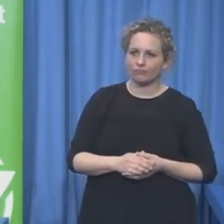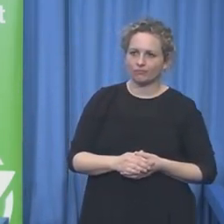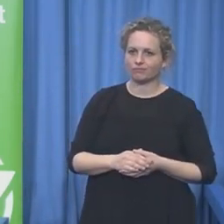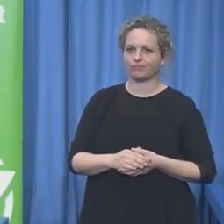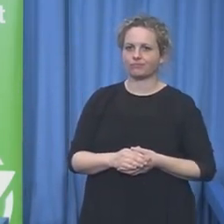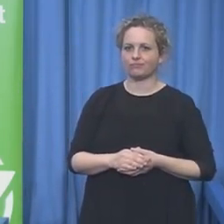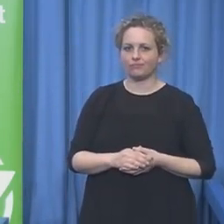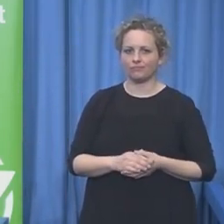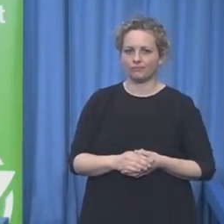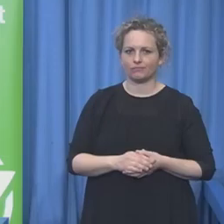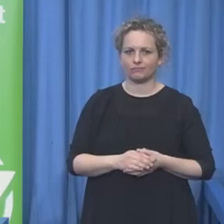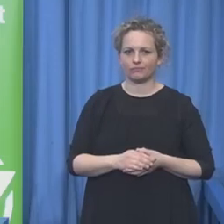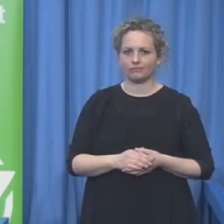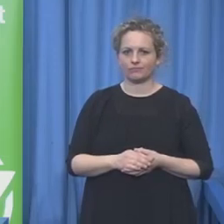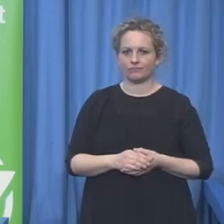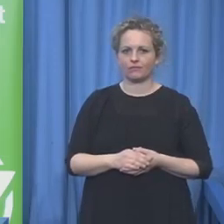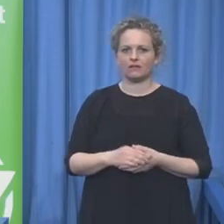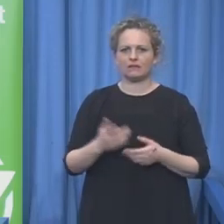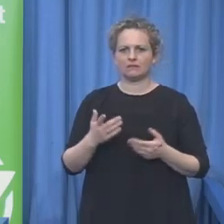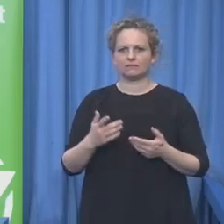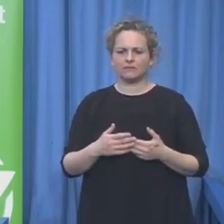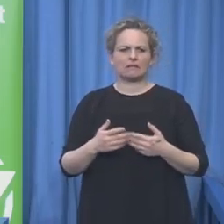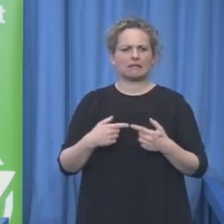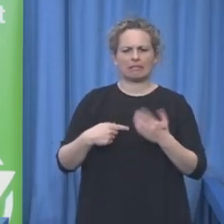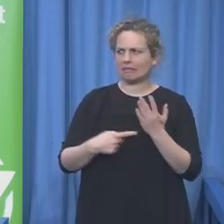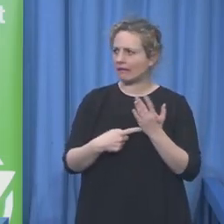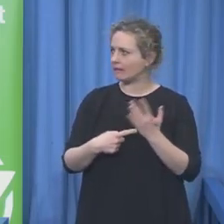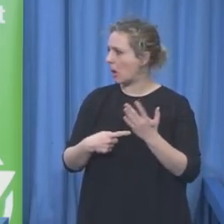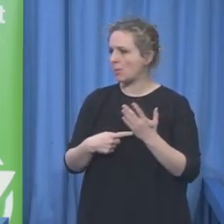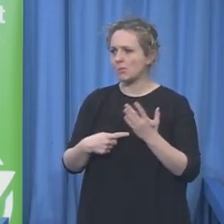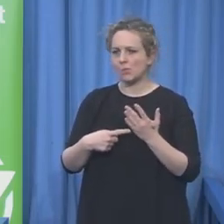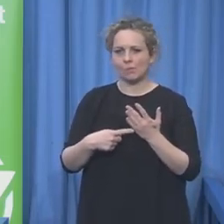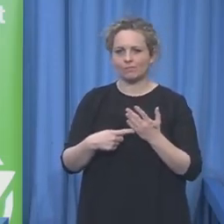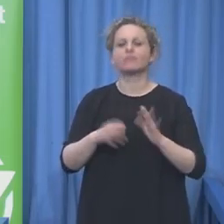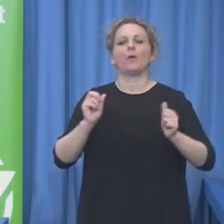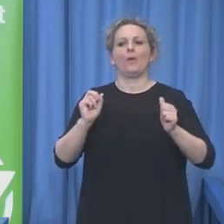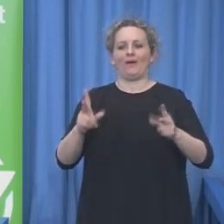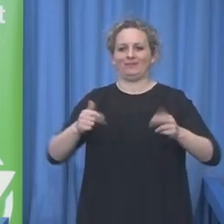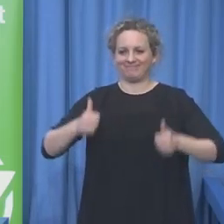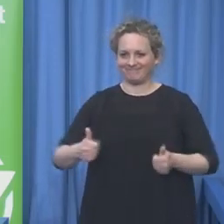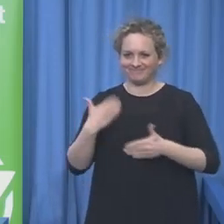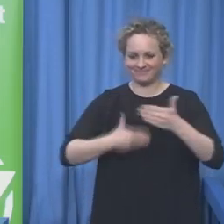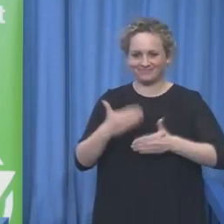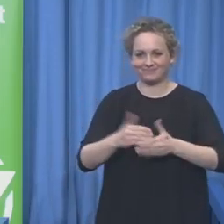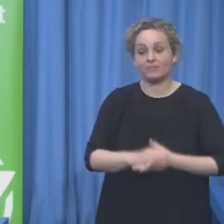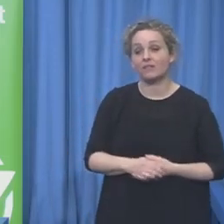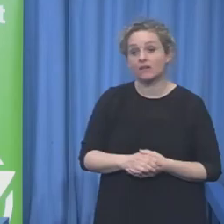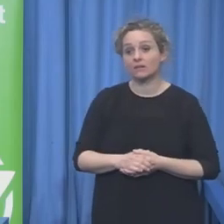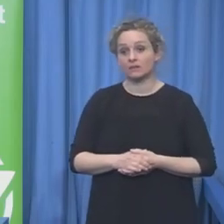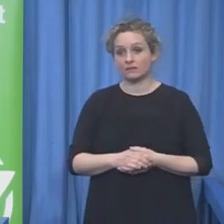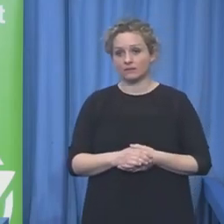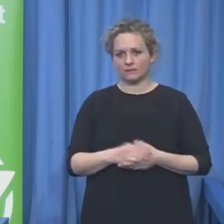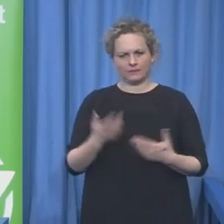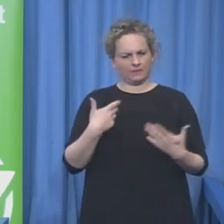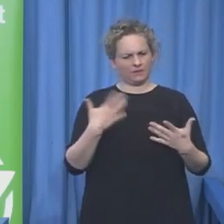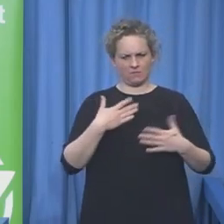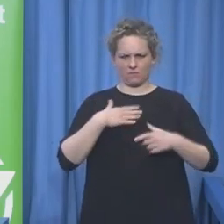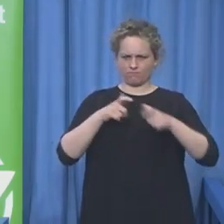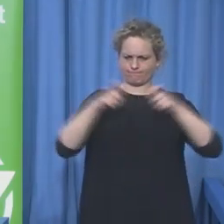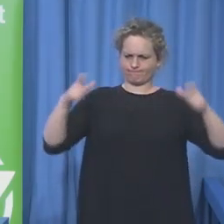trying to switch. The green. The green one. Yes. Perfect. So let me just give you a scope of our